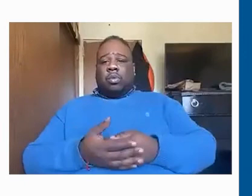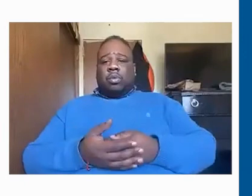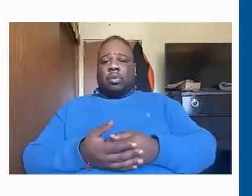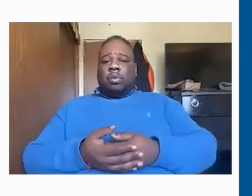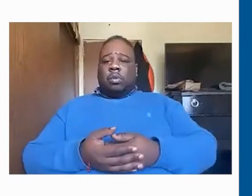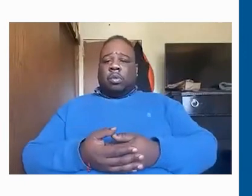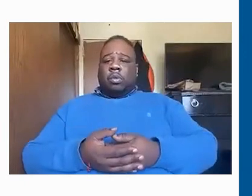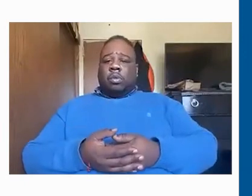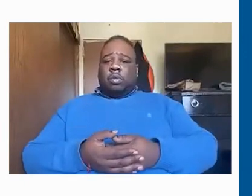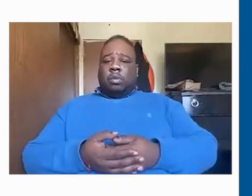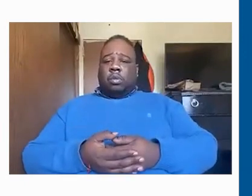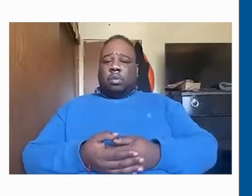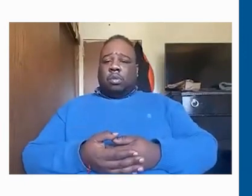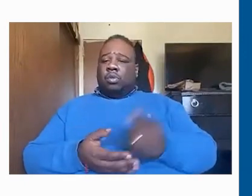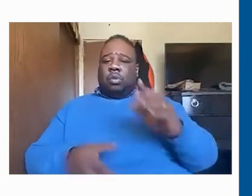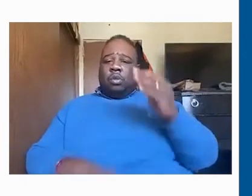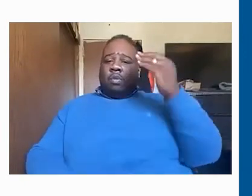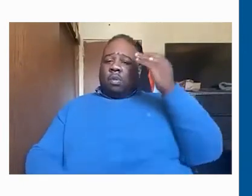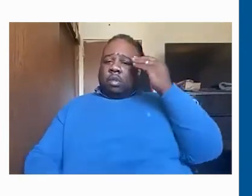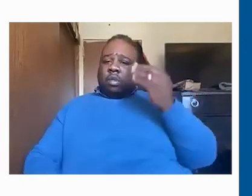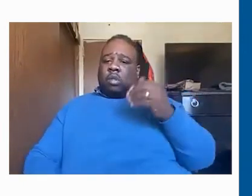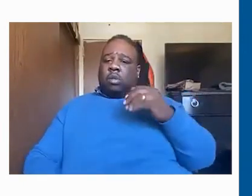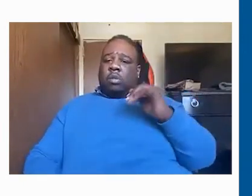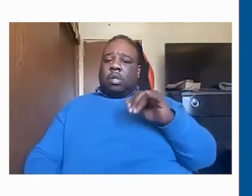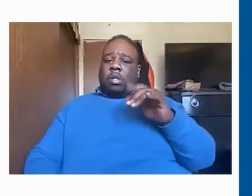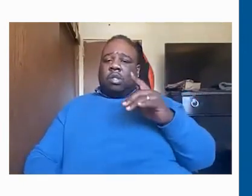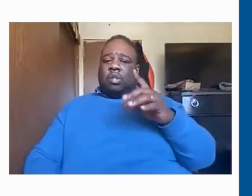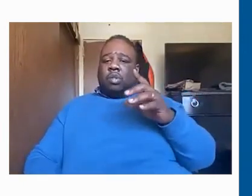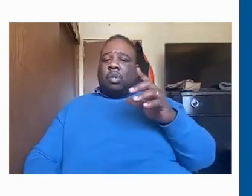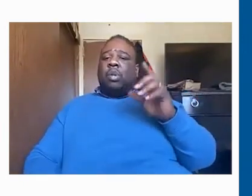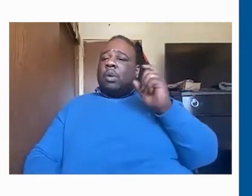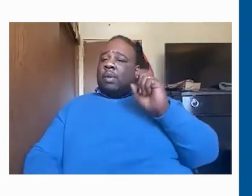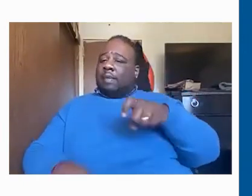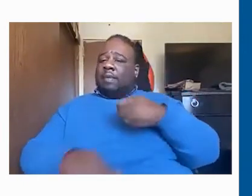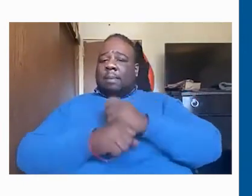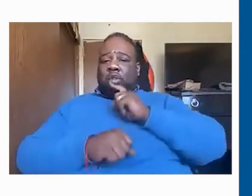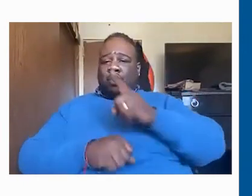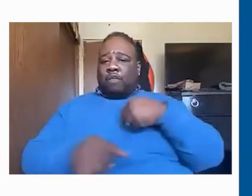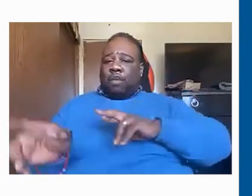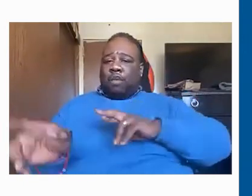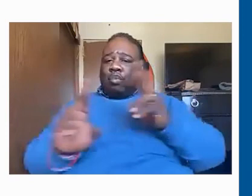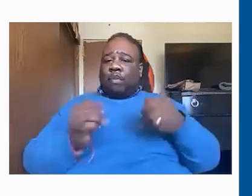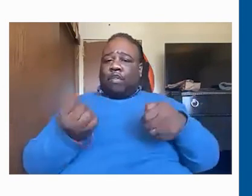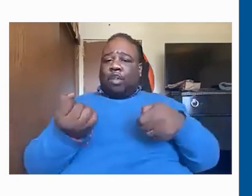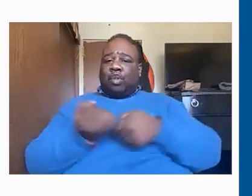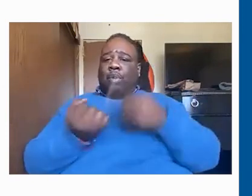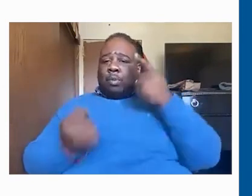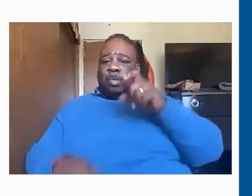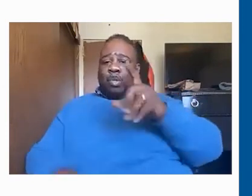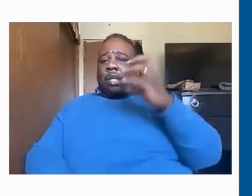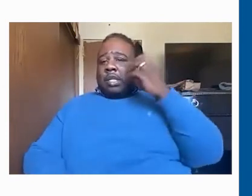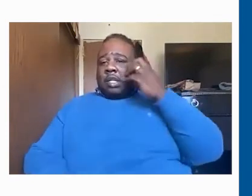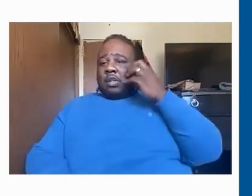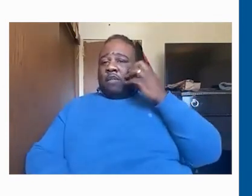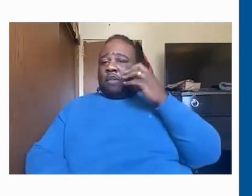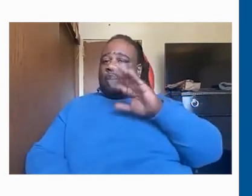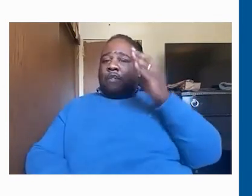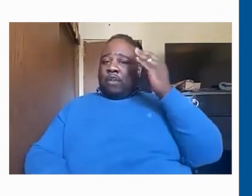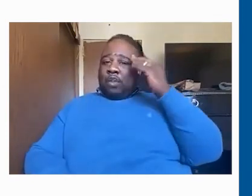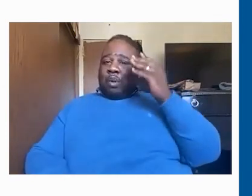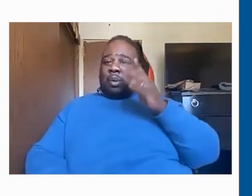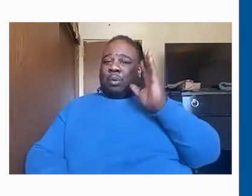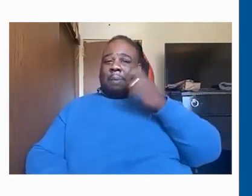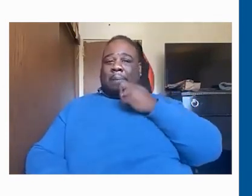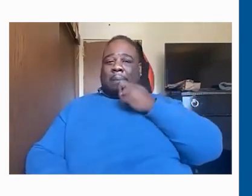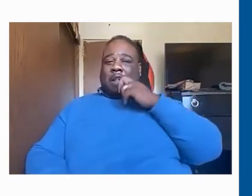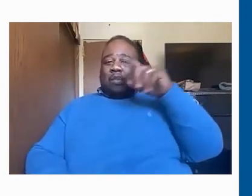because sometimes you never know if your cell phone is going to work in that kind of situation. And anytime that like I get a